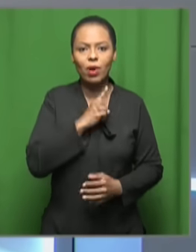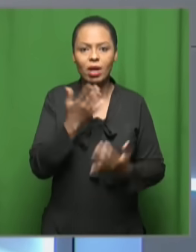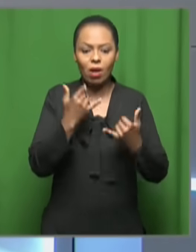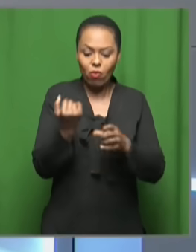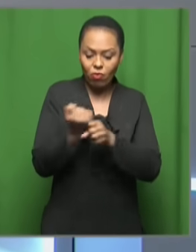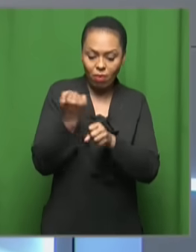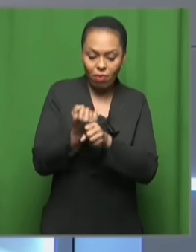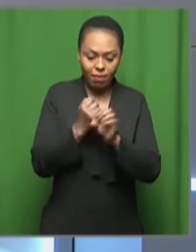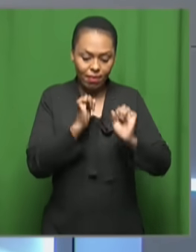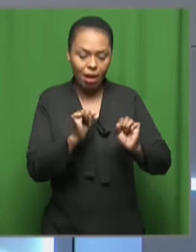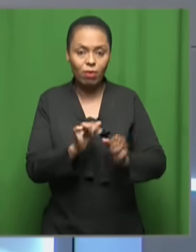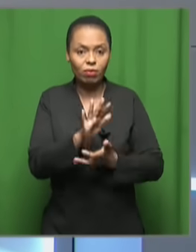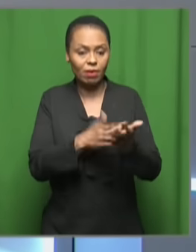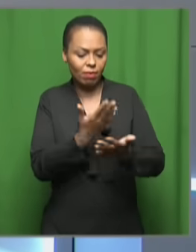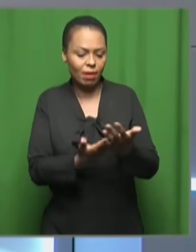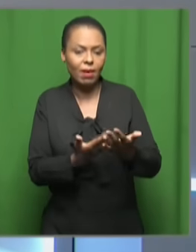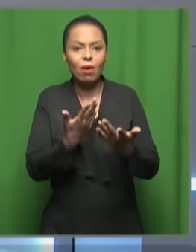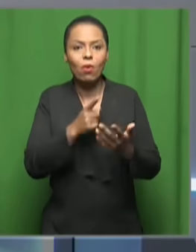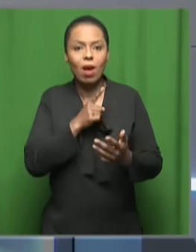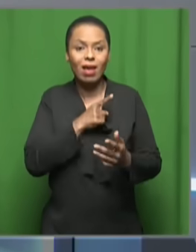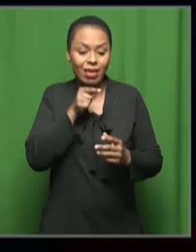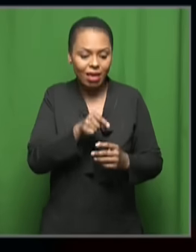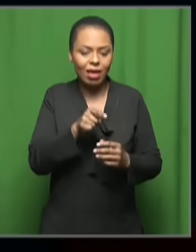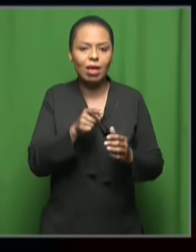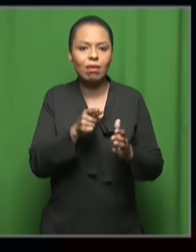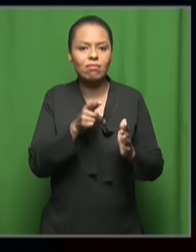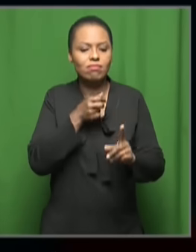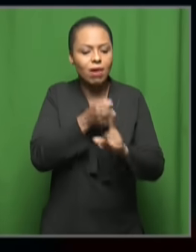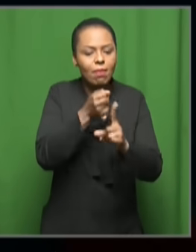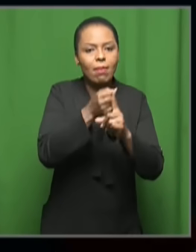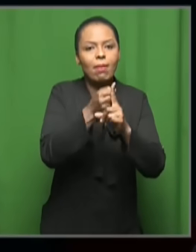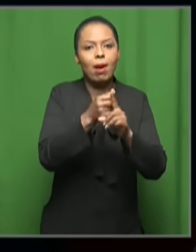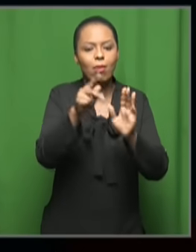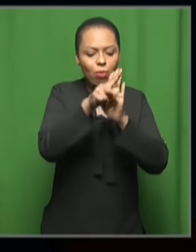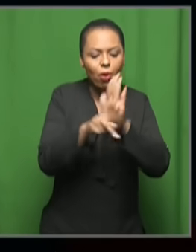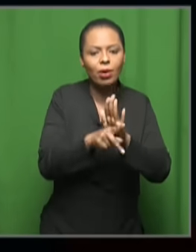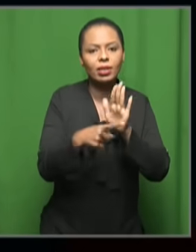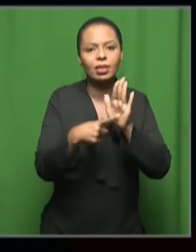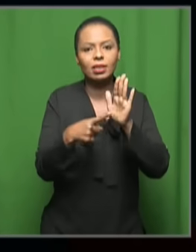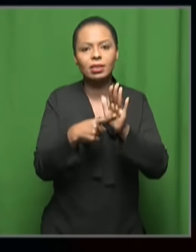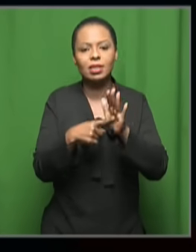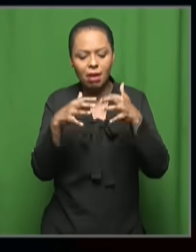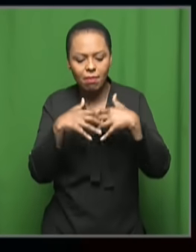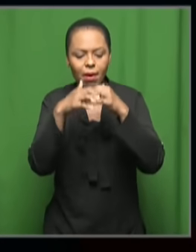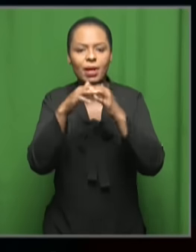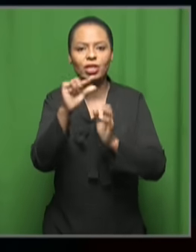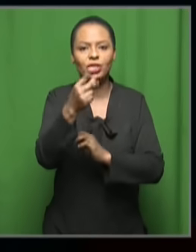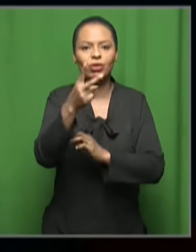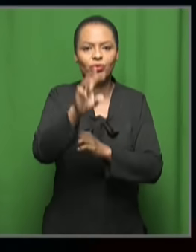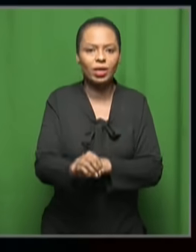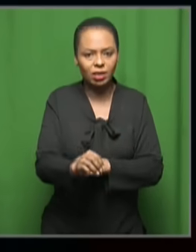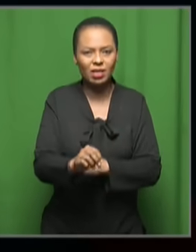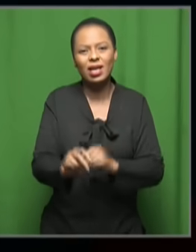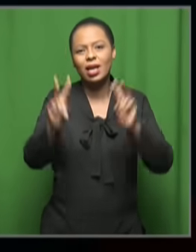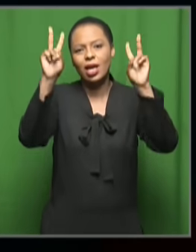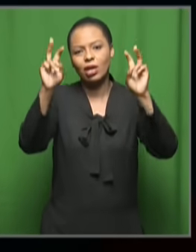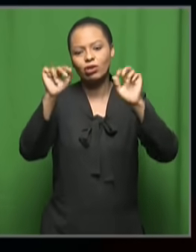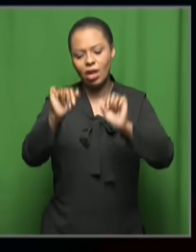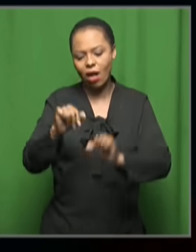in influencing policies in the countries that make up the G20 to deal with issues